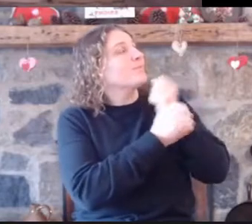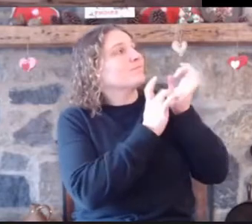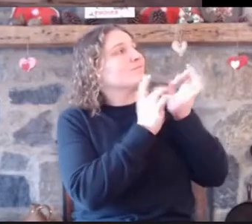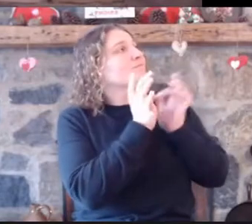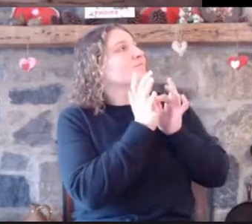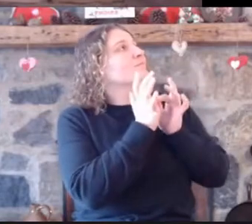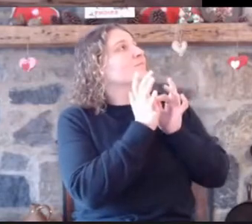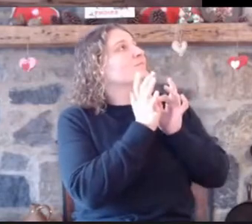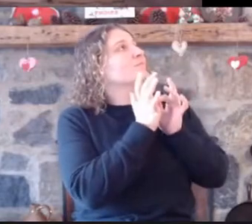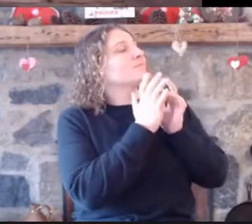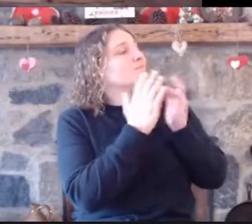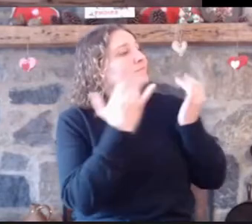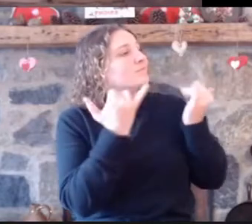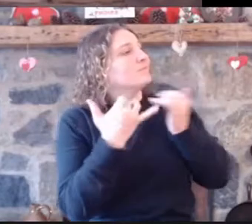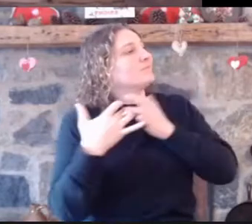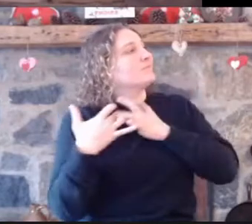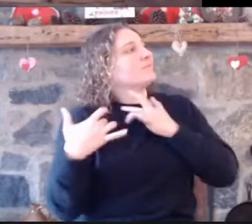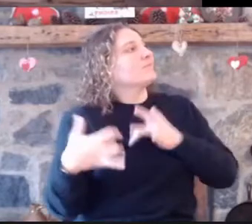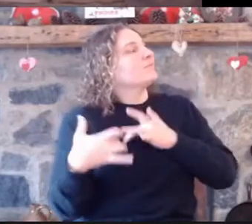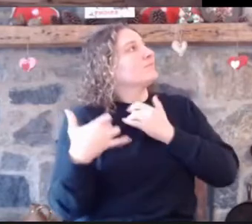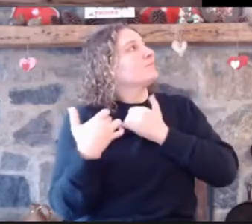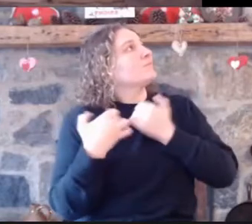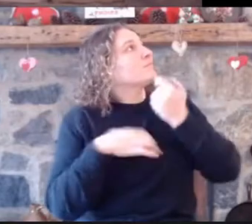we are on Valentine's Day.